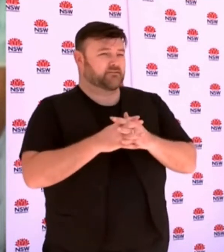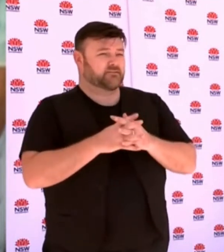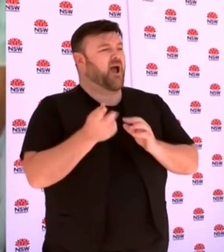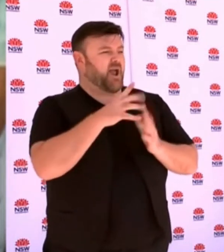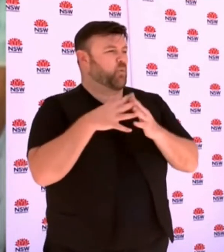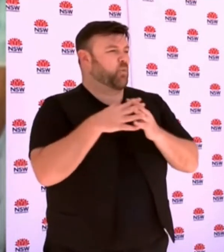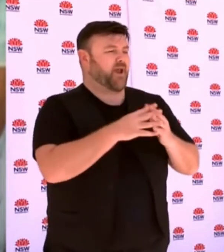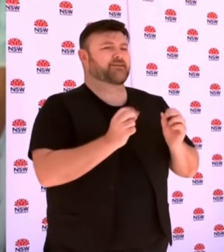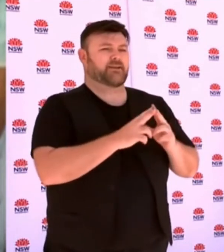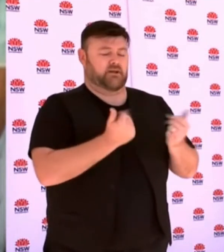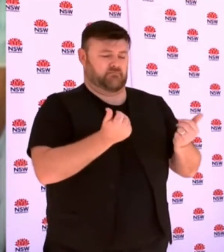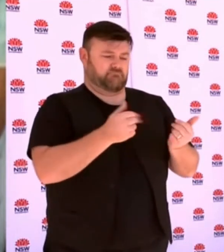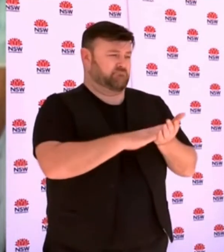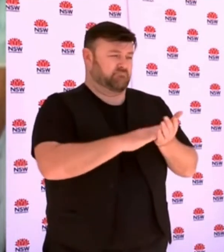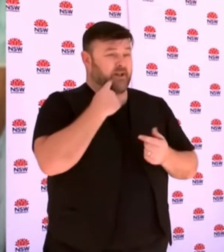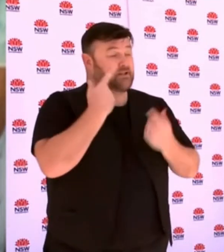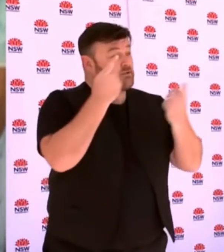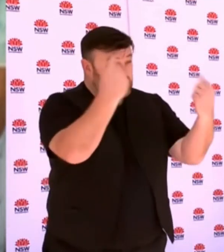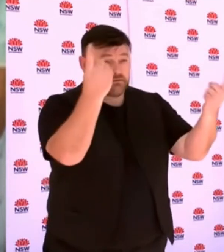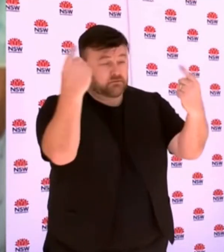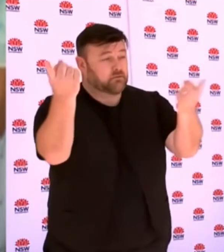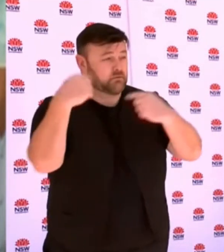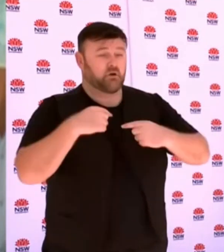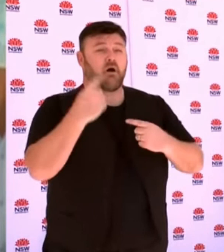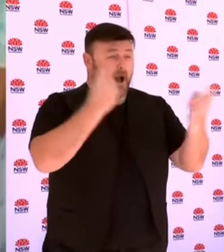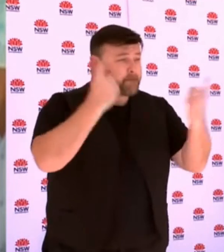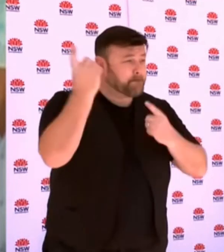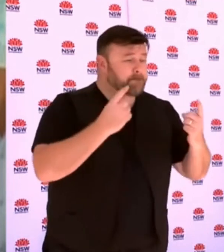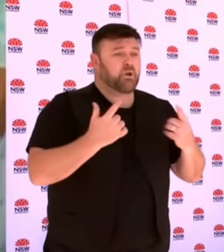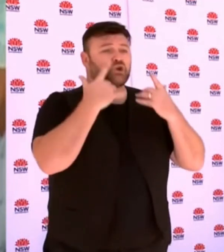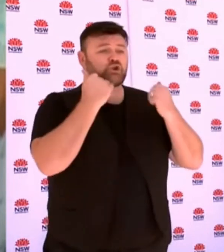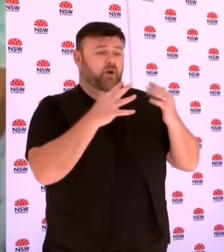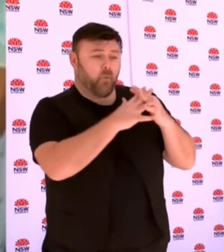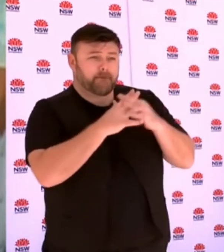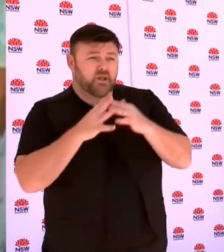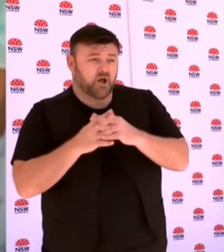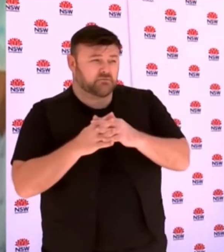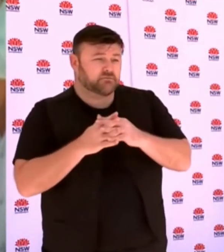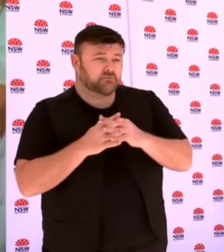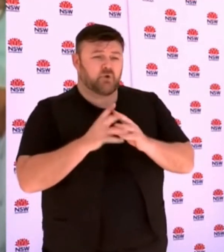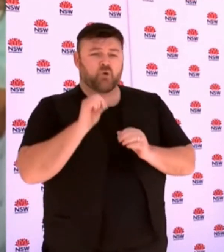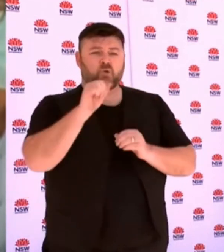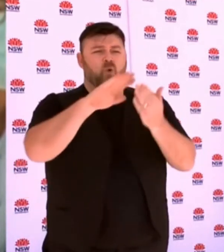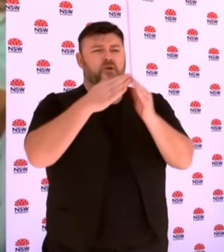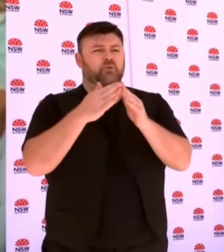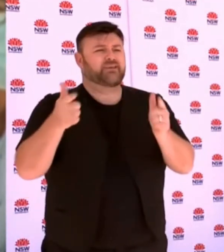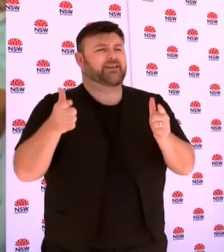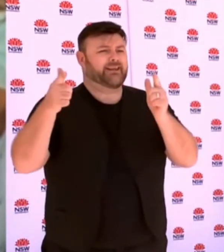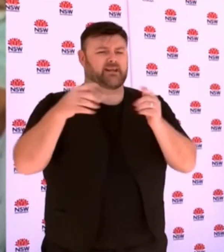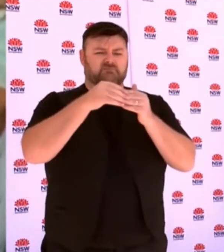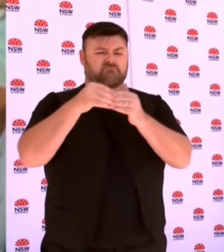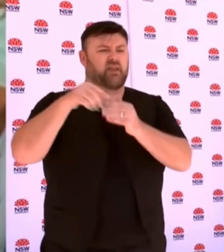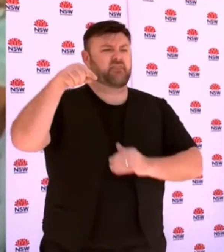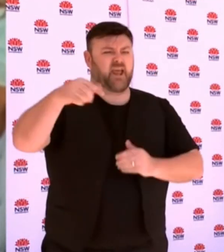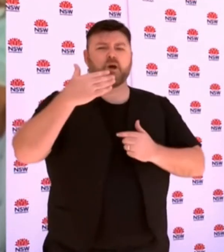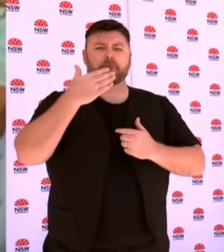and western Sydney. Please, a big call out. Come out in, look at the websites, community leaders,